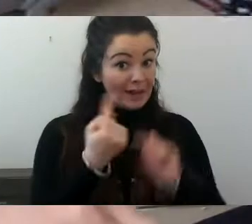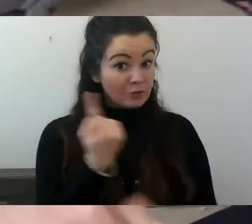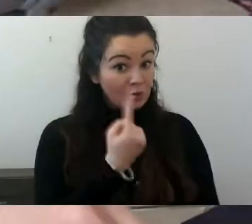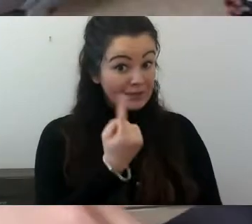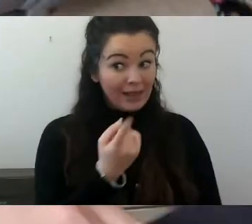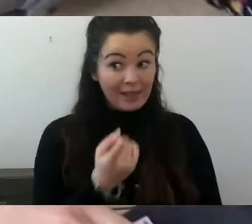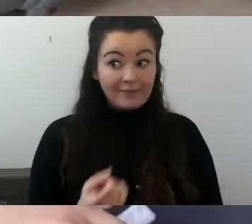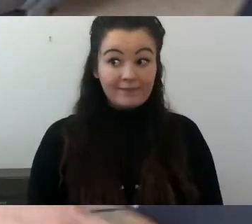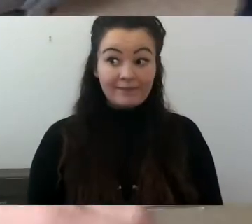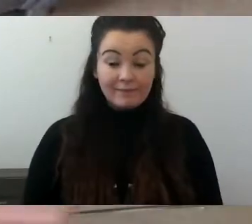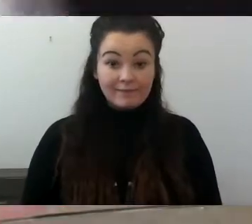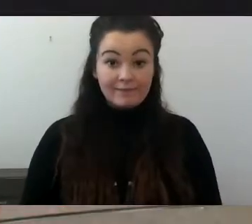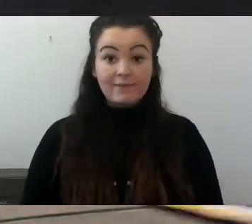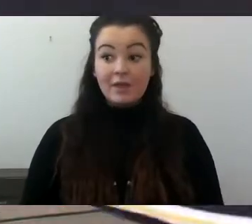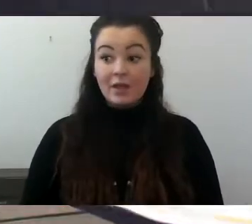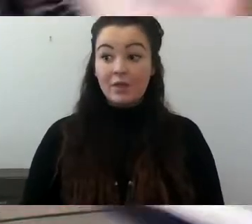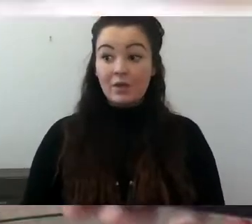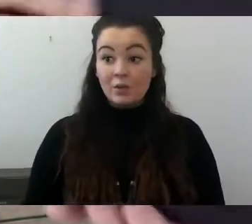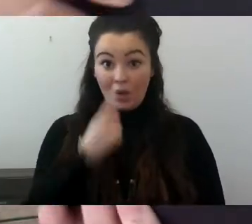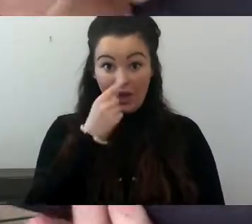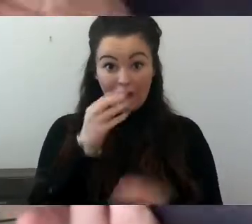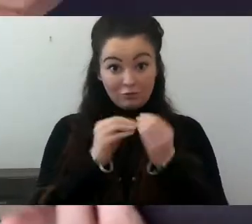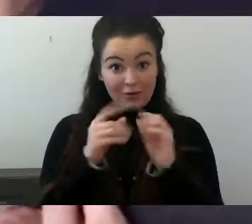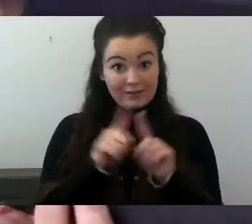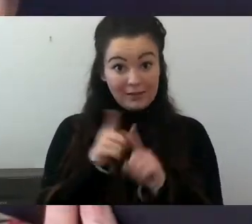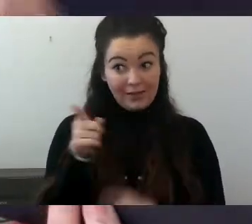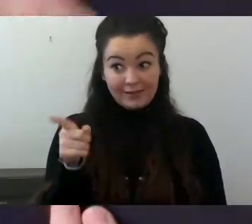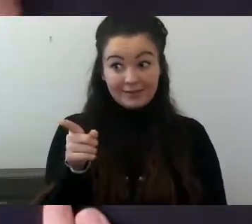bit of a challenge, you could do